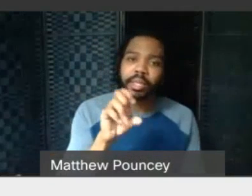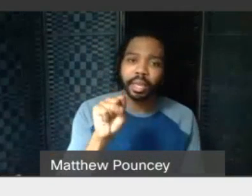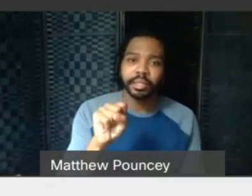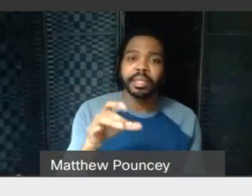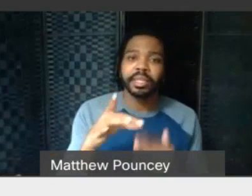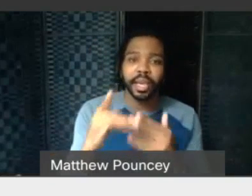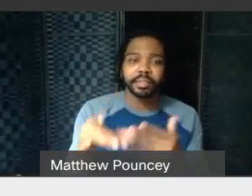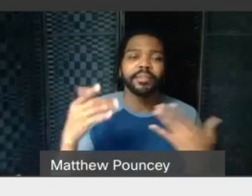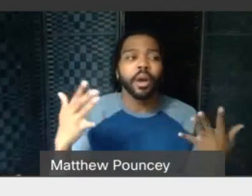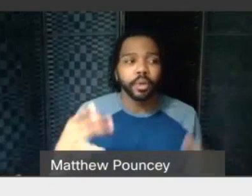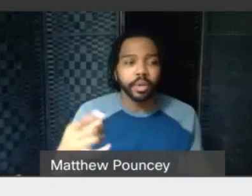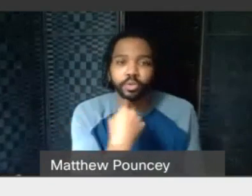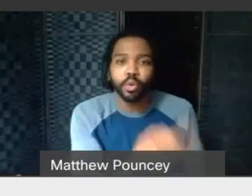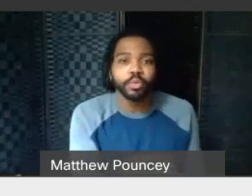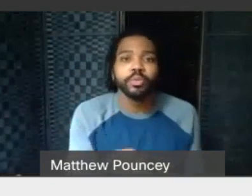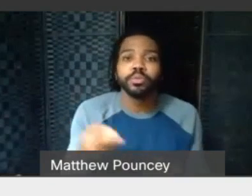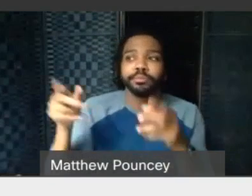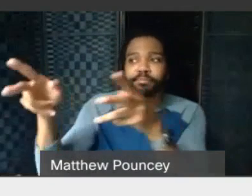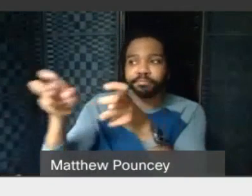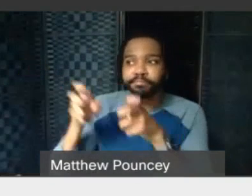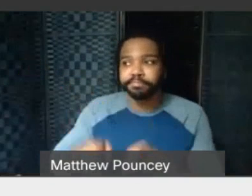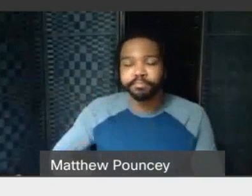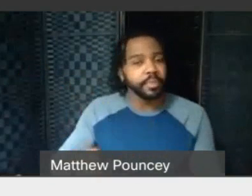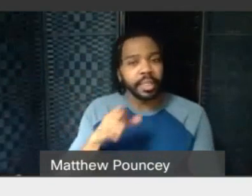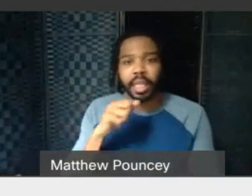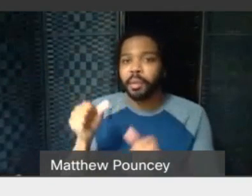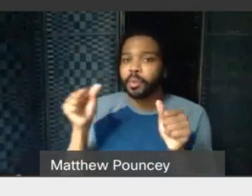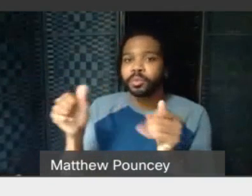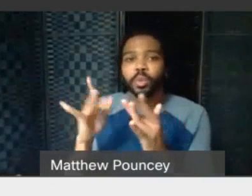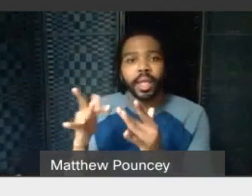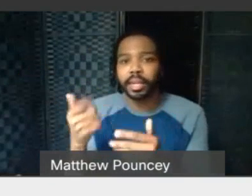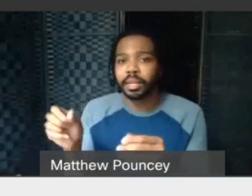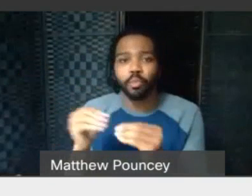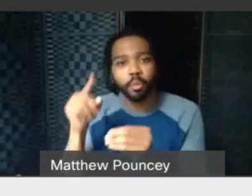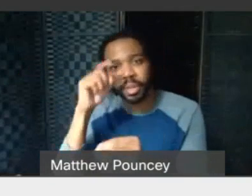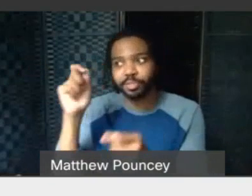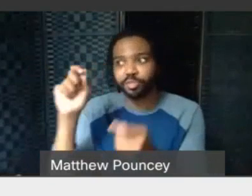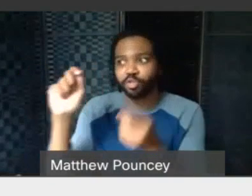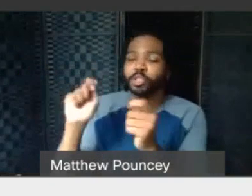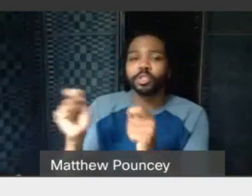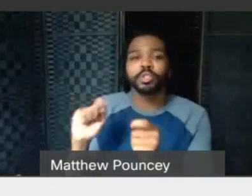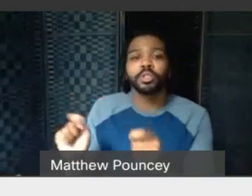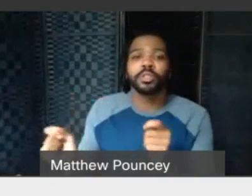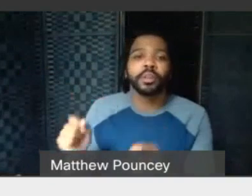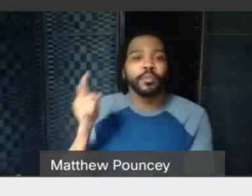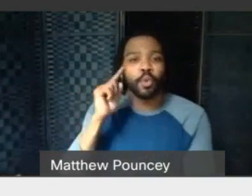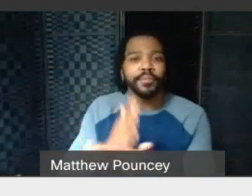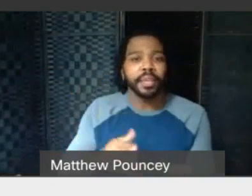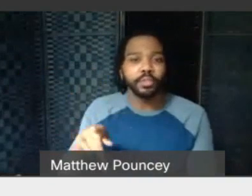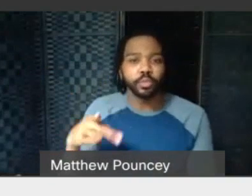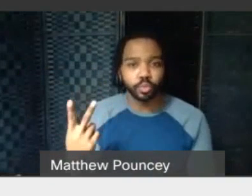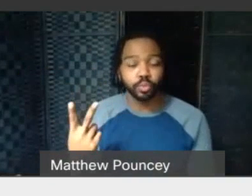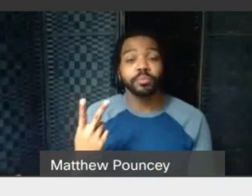as I said, was taken down after all the changes came about with phase 2. So